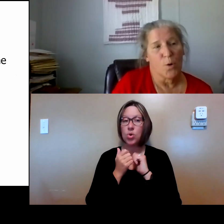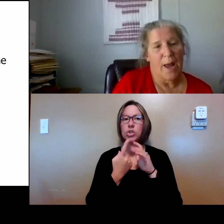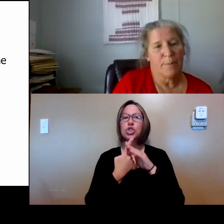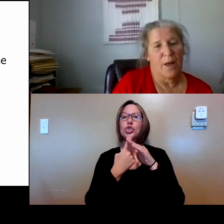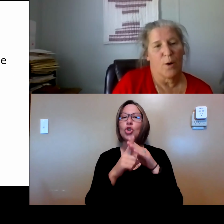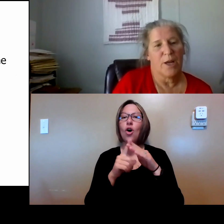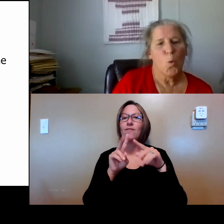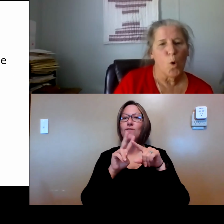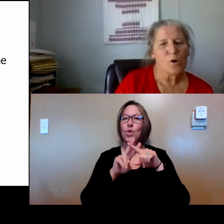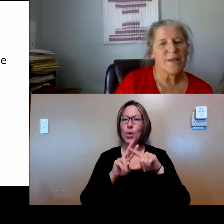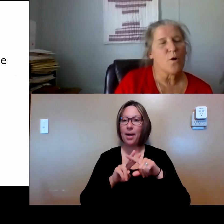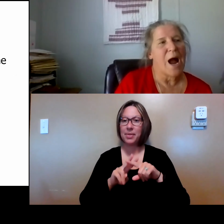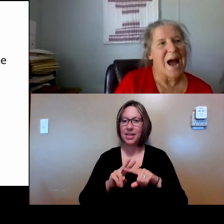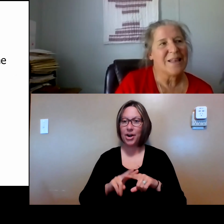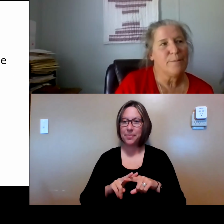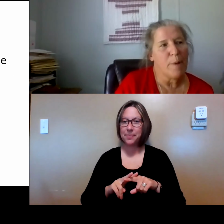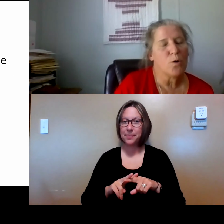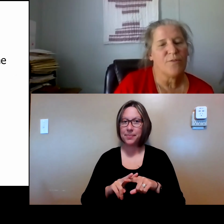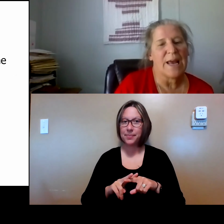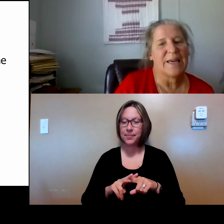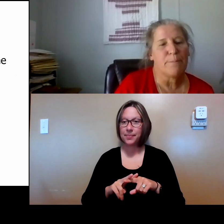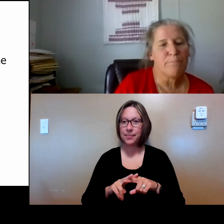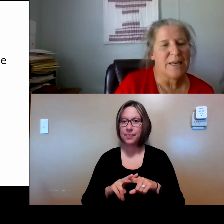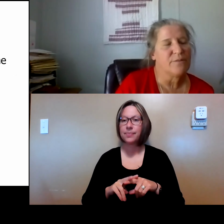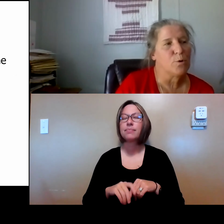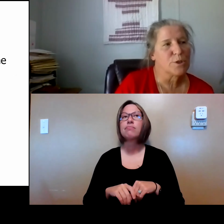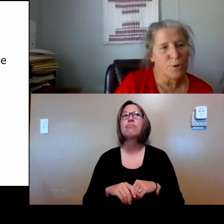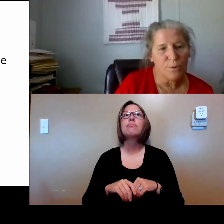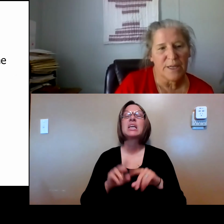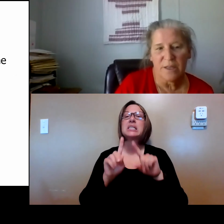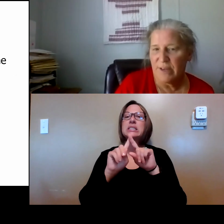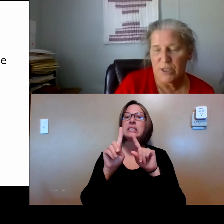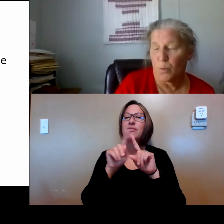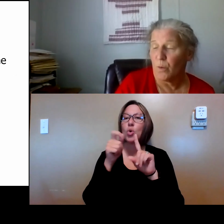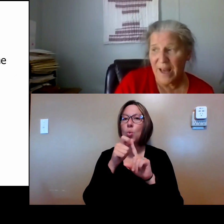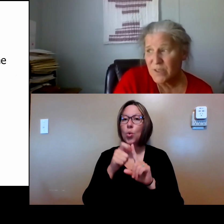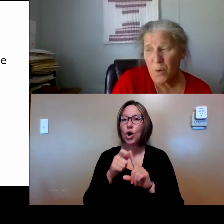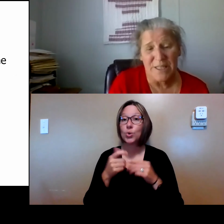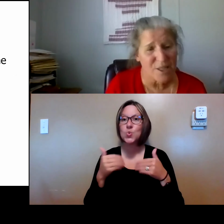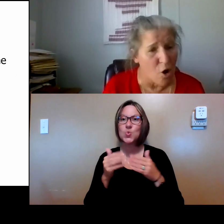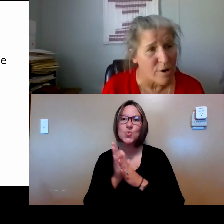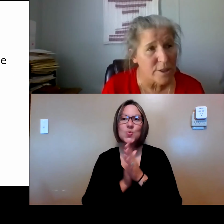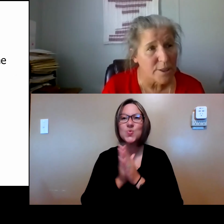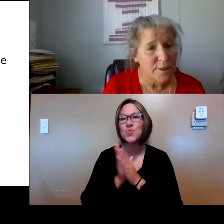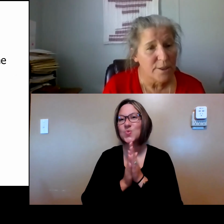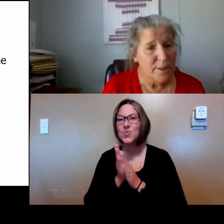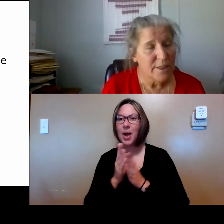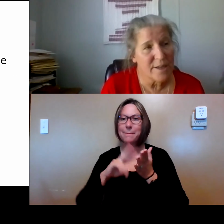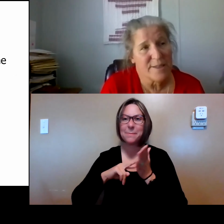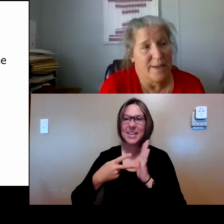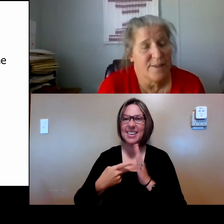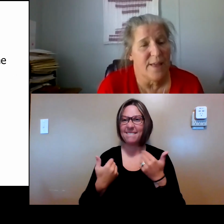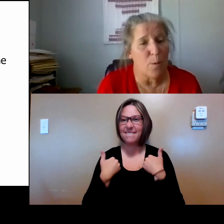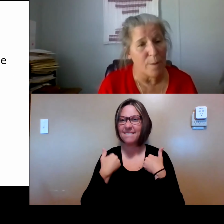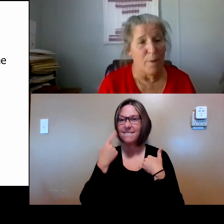personalized vocabulary. Words that are highly motivating and meaningful to the individual. That's where we start.